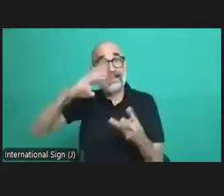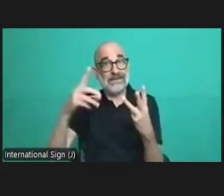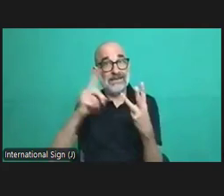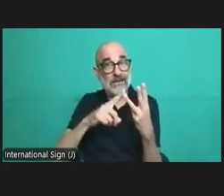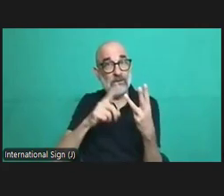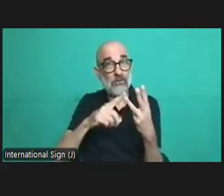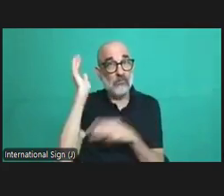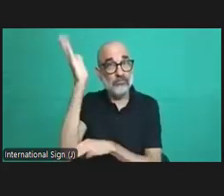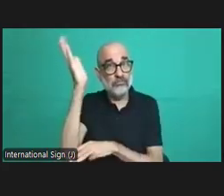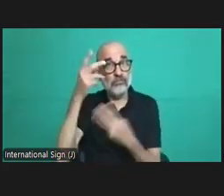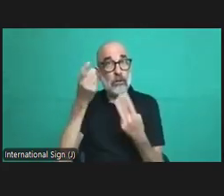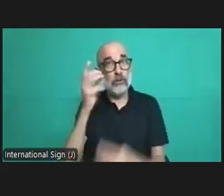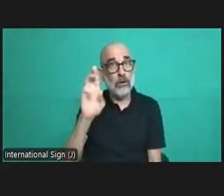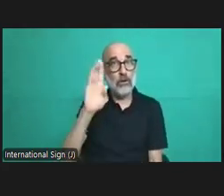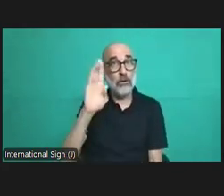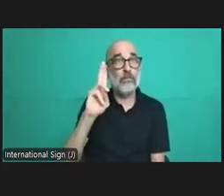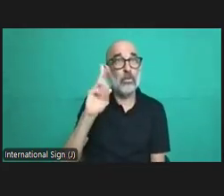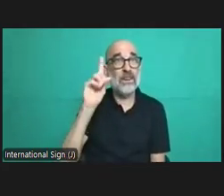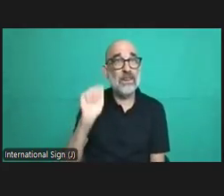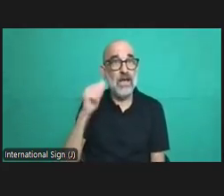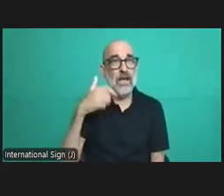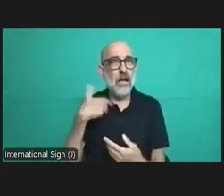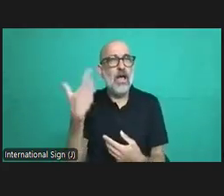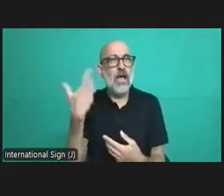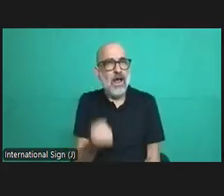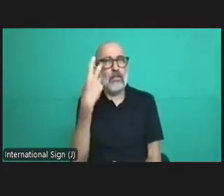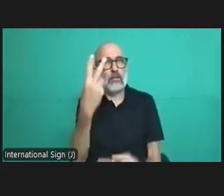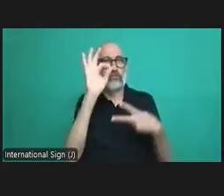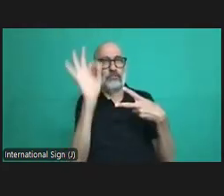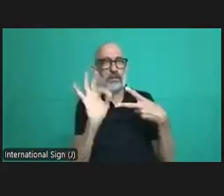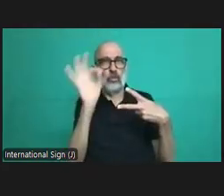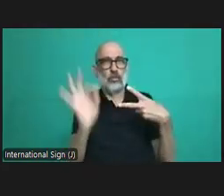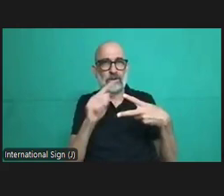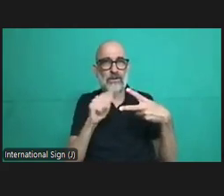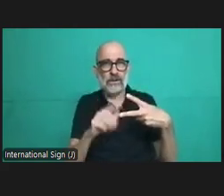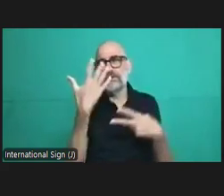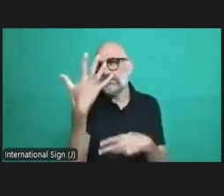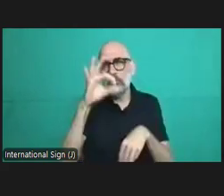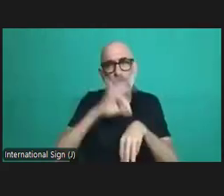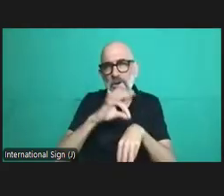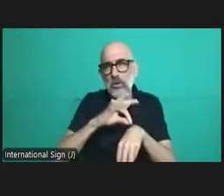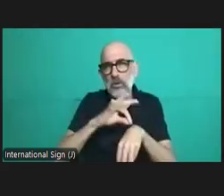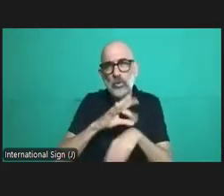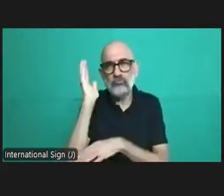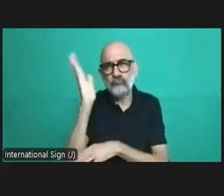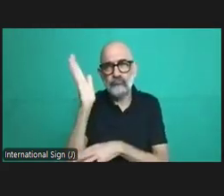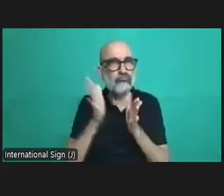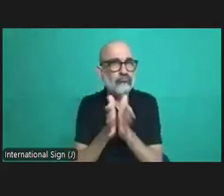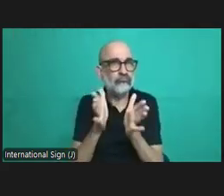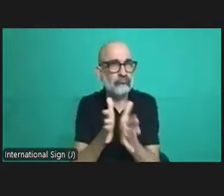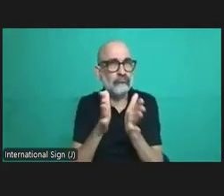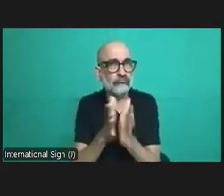Dr. Ann Joseph. So the first question, Dr. Joseph, how is Antigua and Barbuda using the